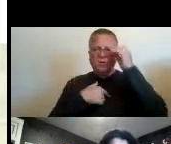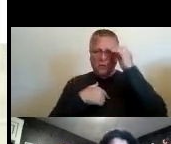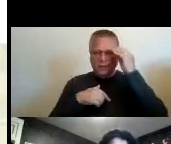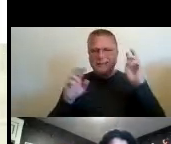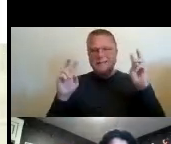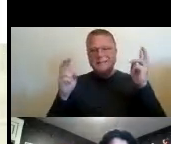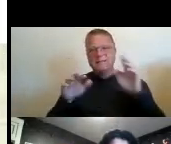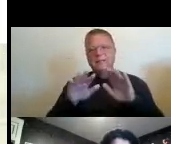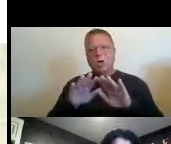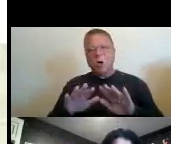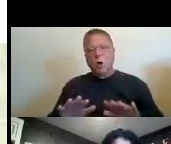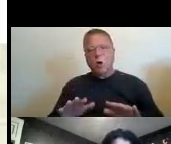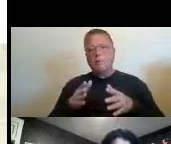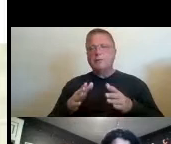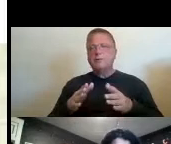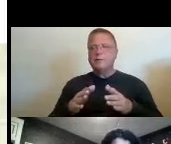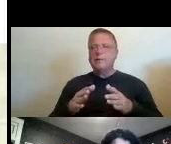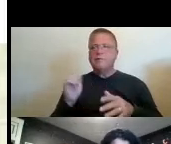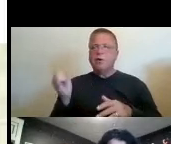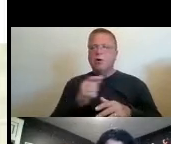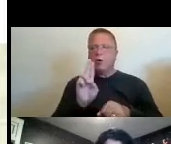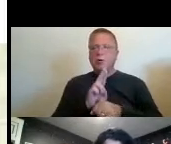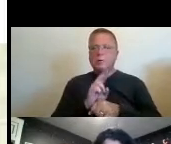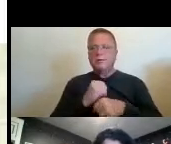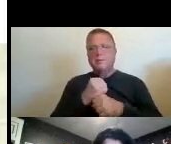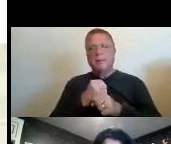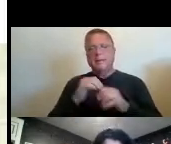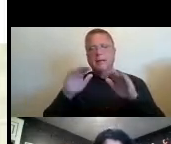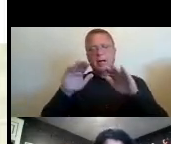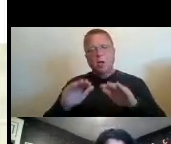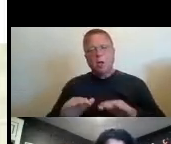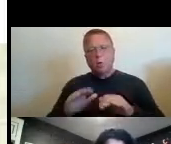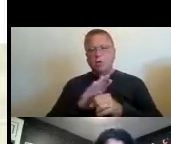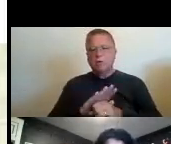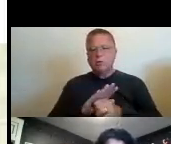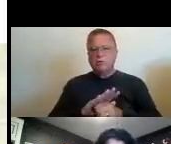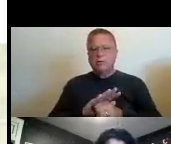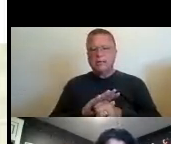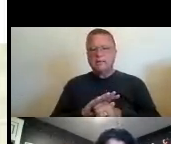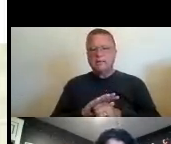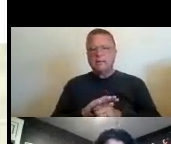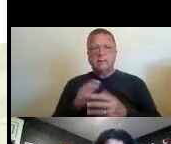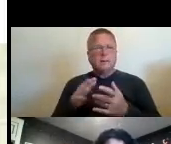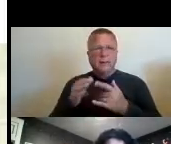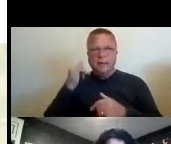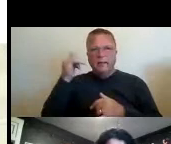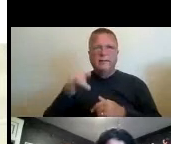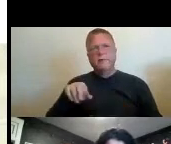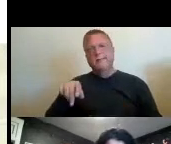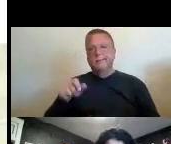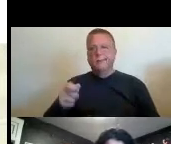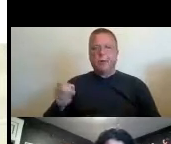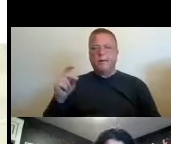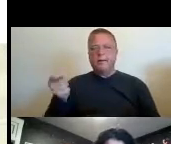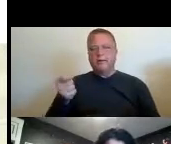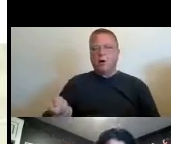for all users, just make it a lower stress street, whether you're walking your dog or jogging, you know, on the bike